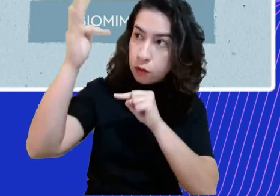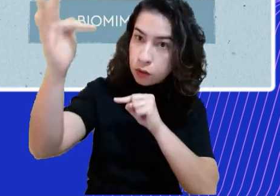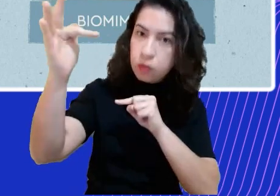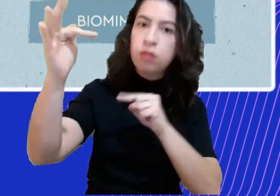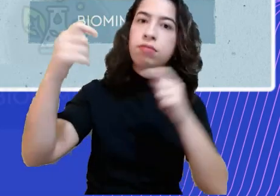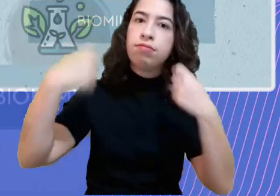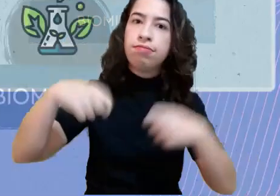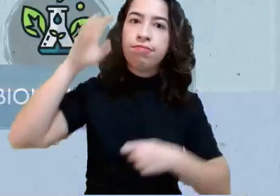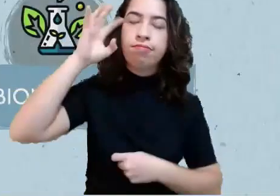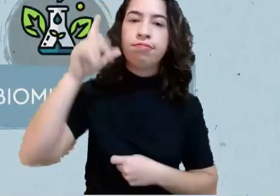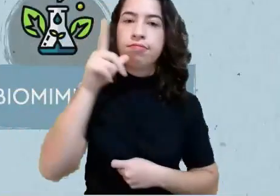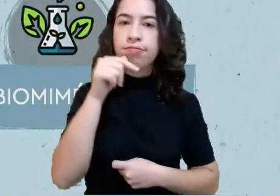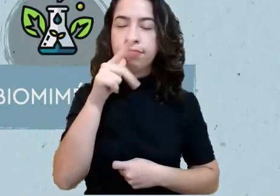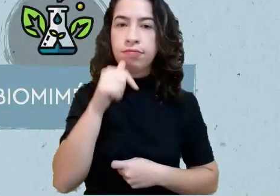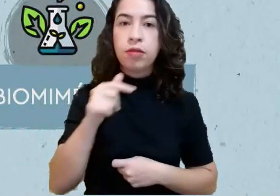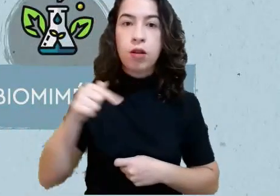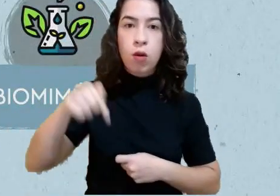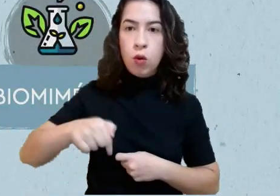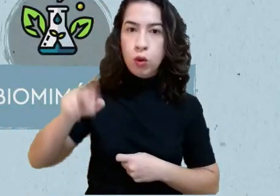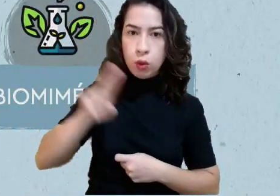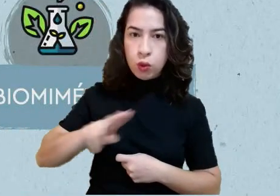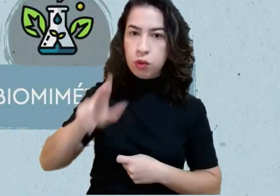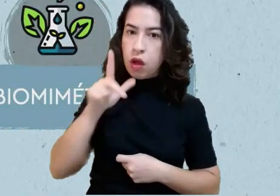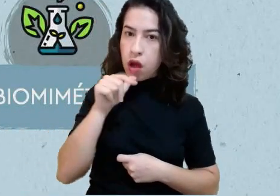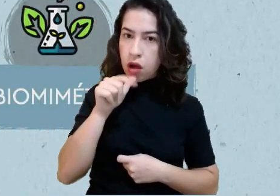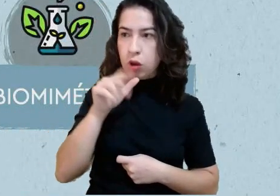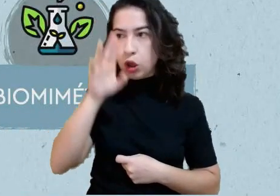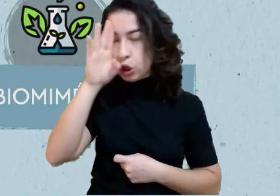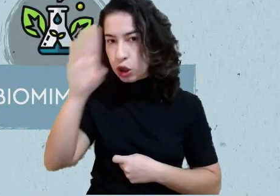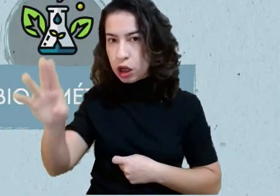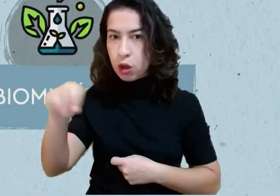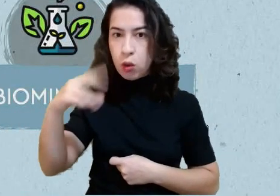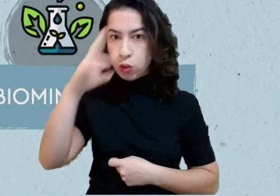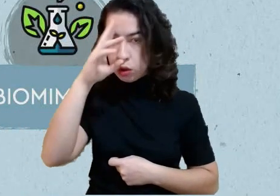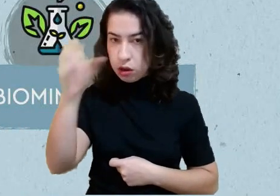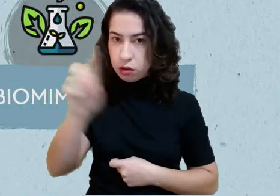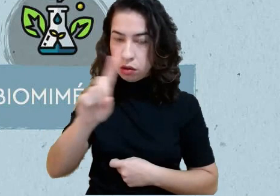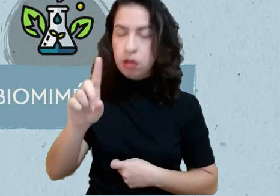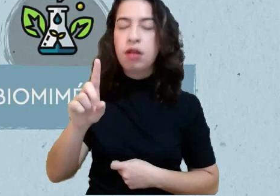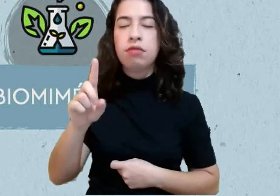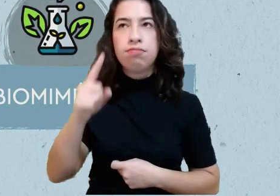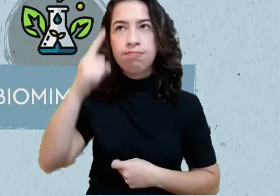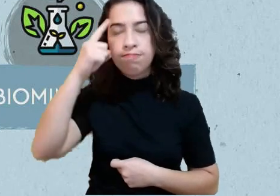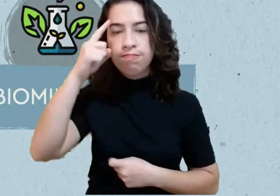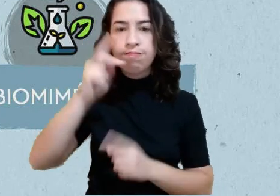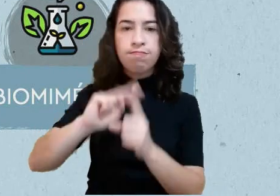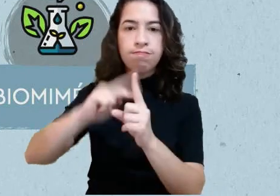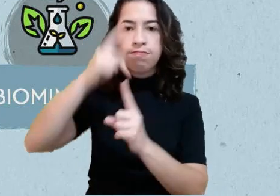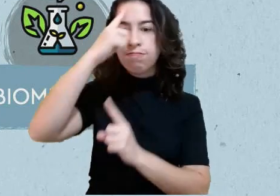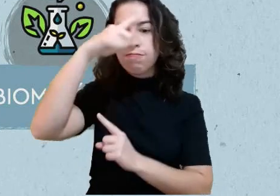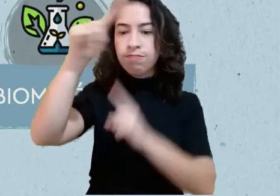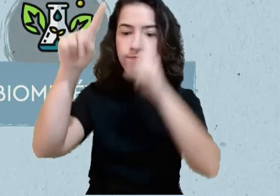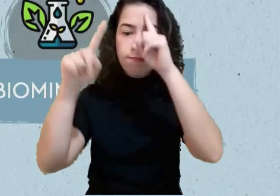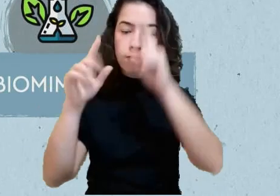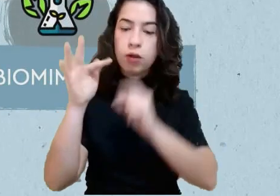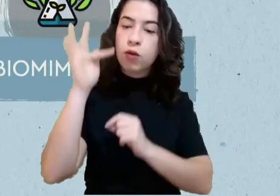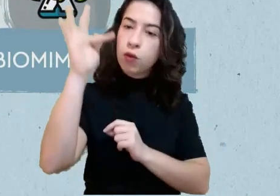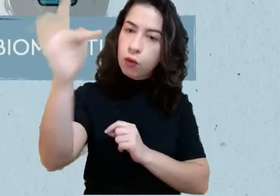water. Anything that's related of taking care of water directly or indirectly, we're talking about innovation, future,